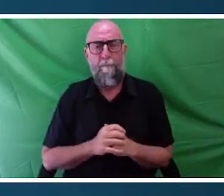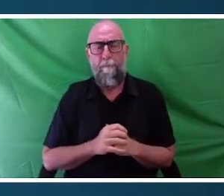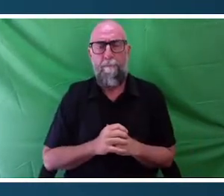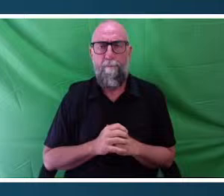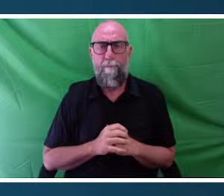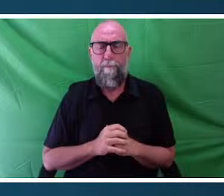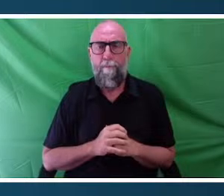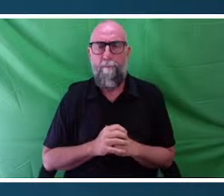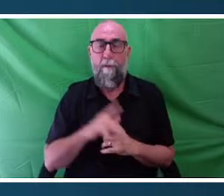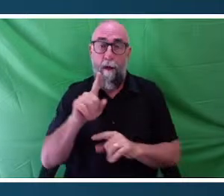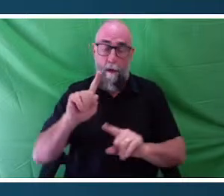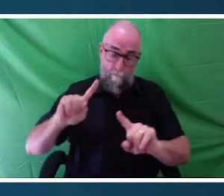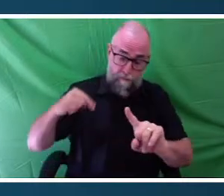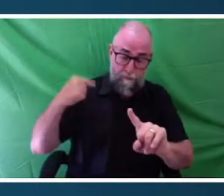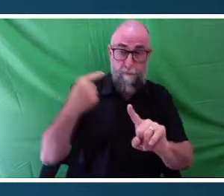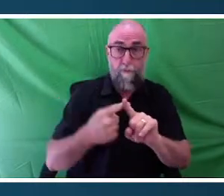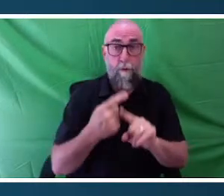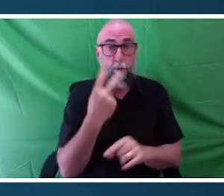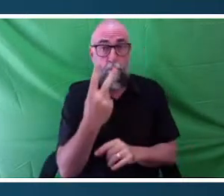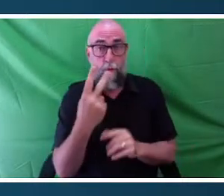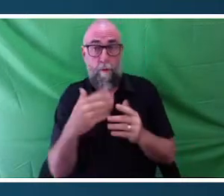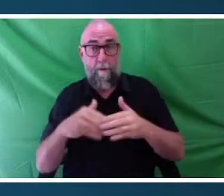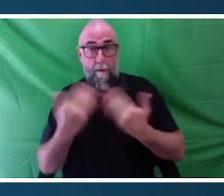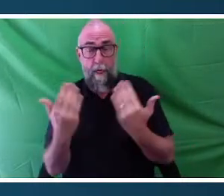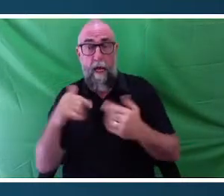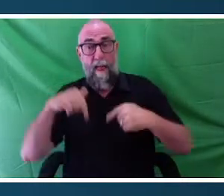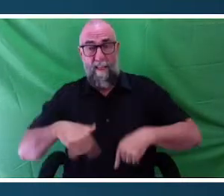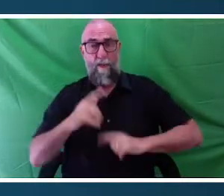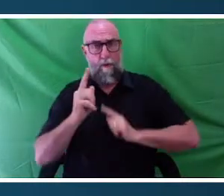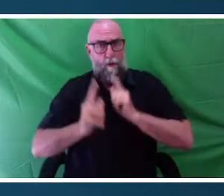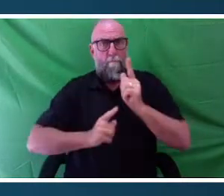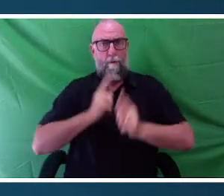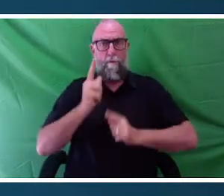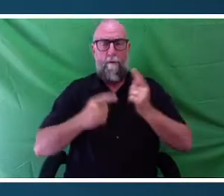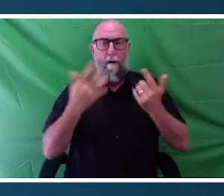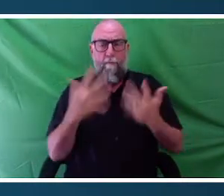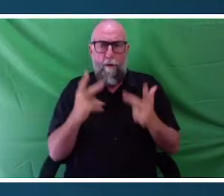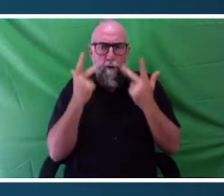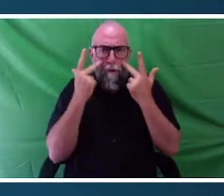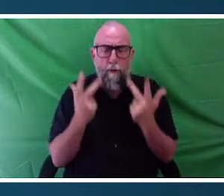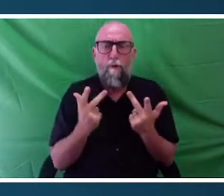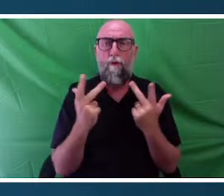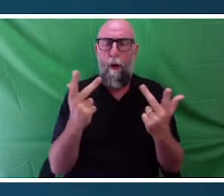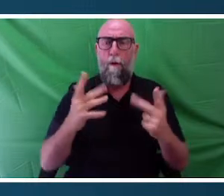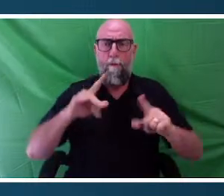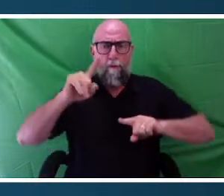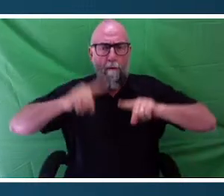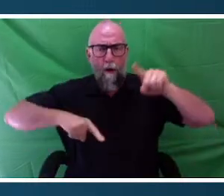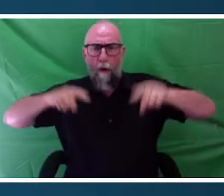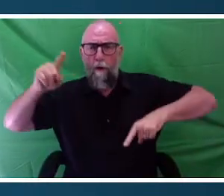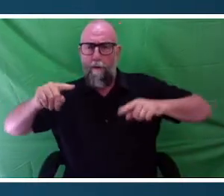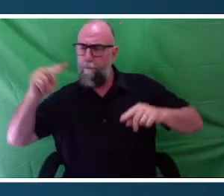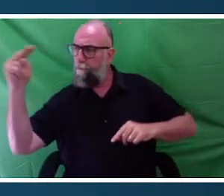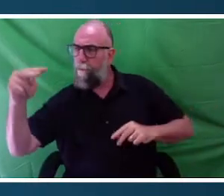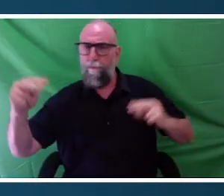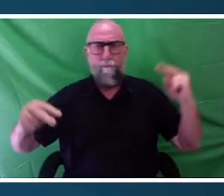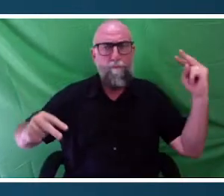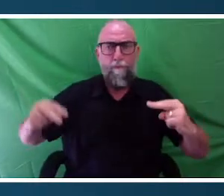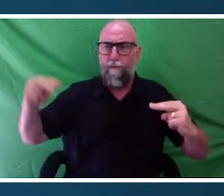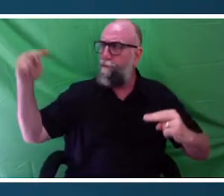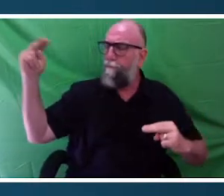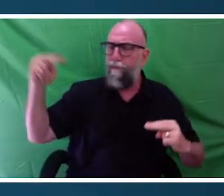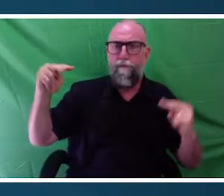Over the past 2 days, this conference has effectively highlighted diverse perspectives on localisation and community-driven